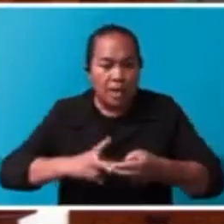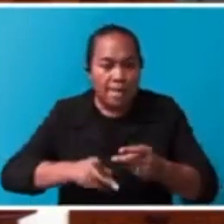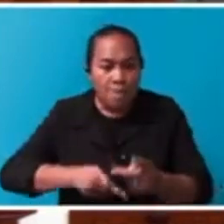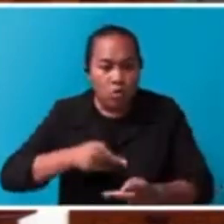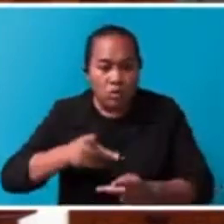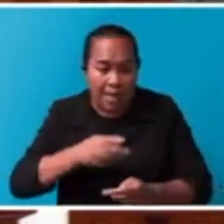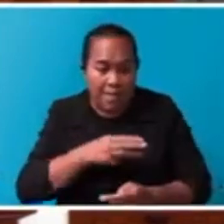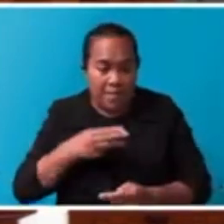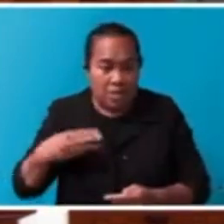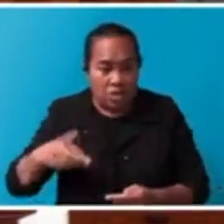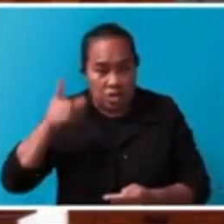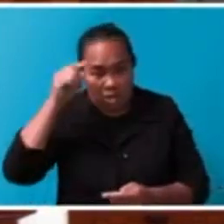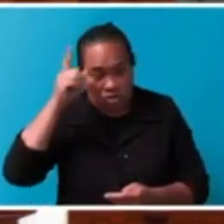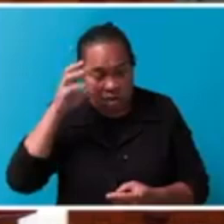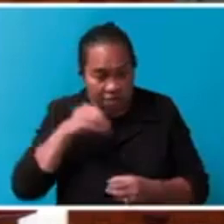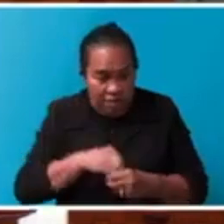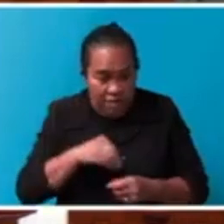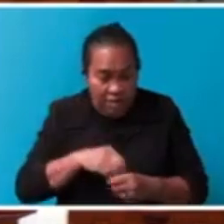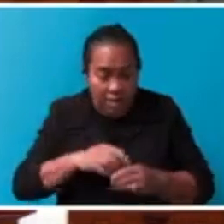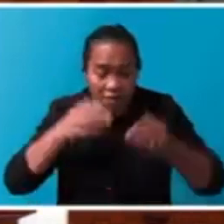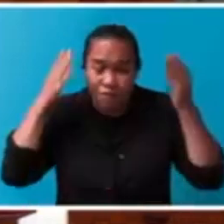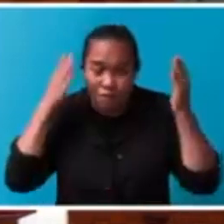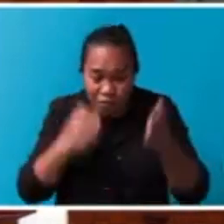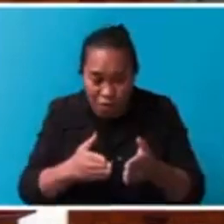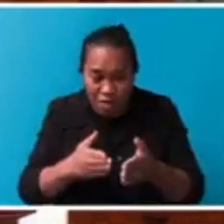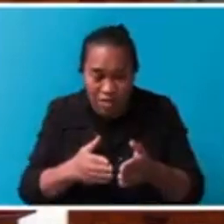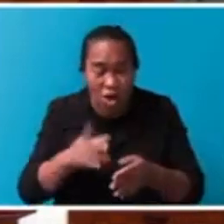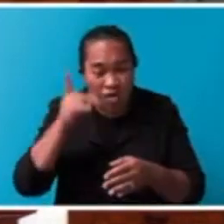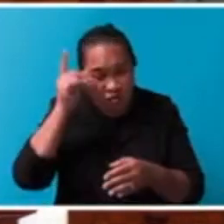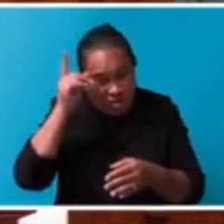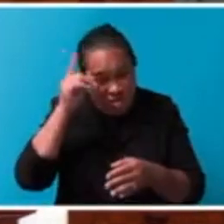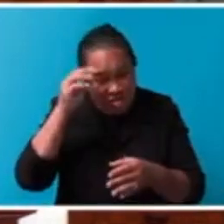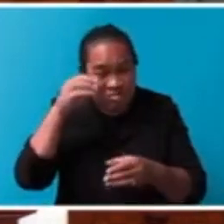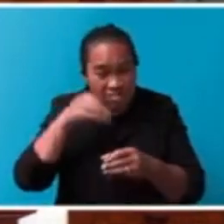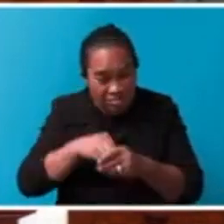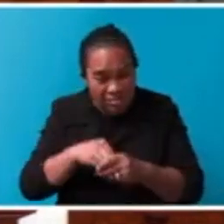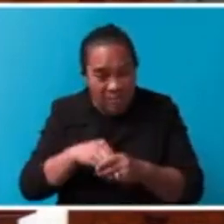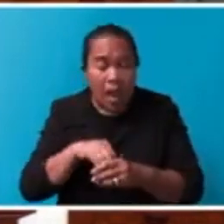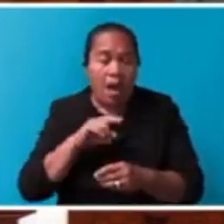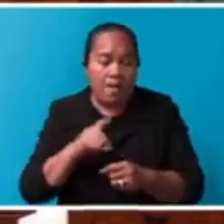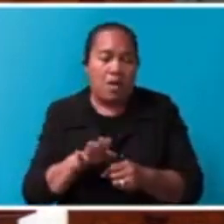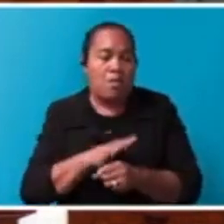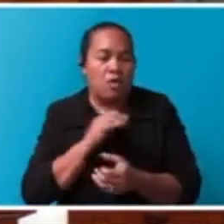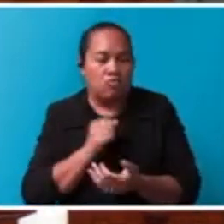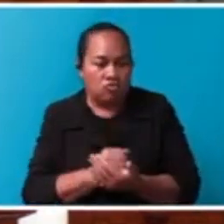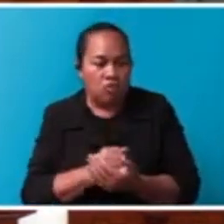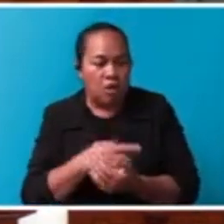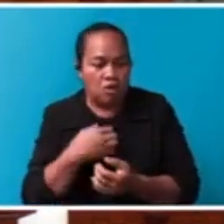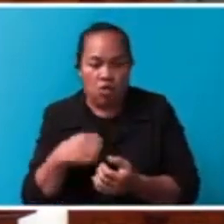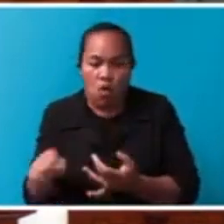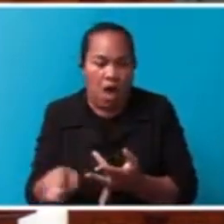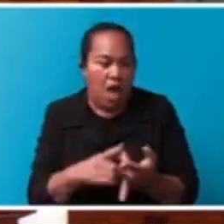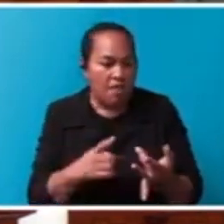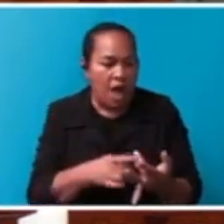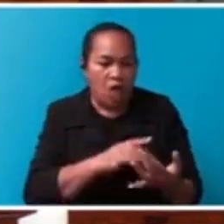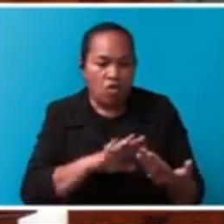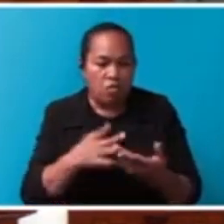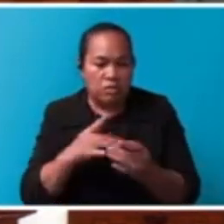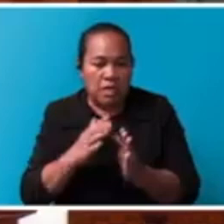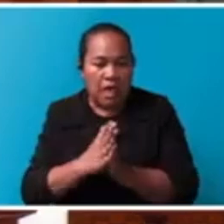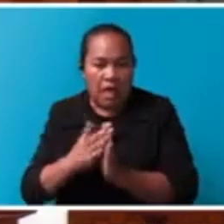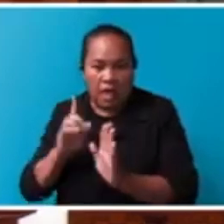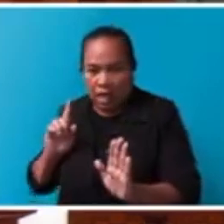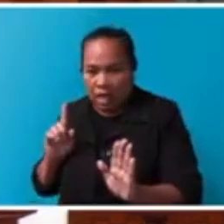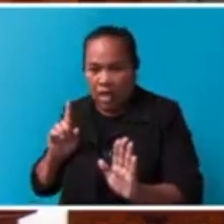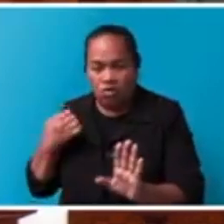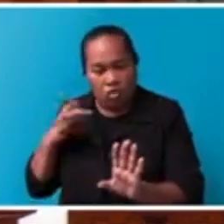Affairs, although focusing its work on the Itaukei, will ensure that no other communities is left behind.